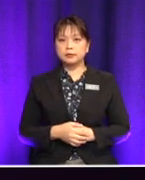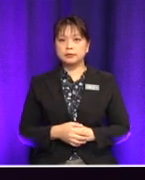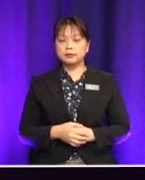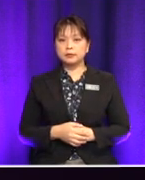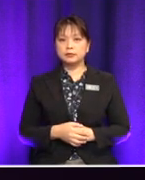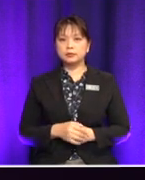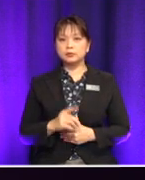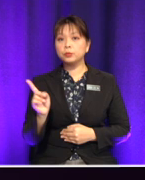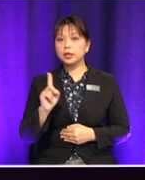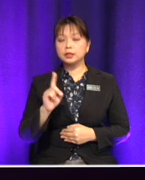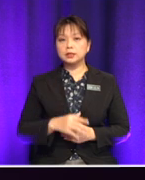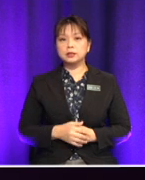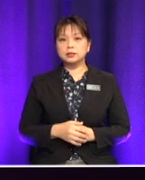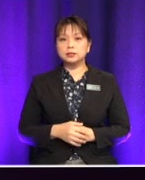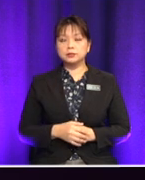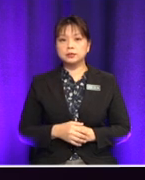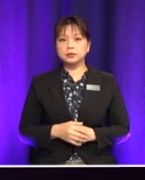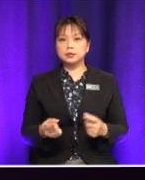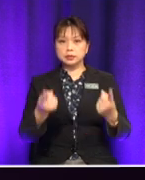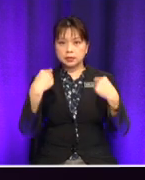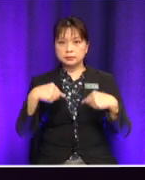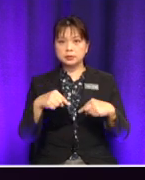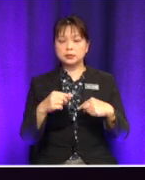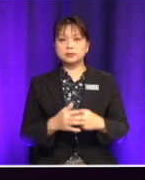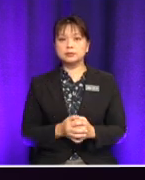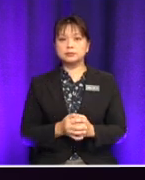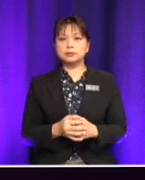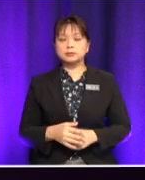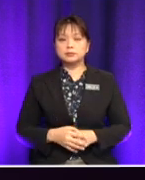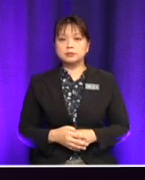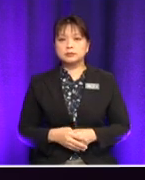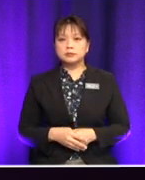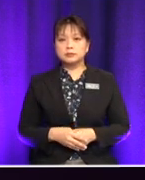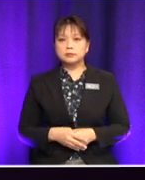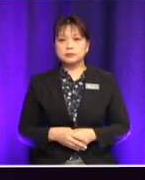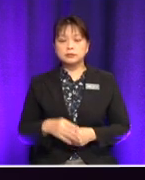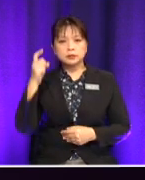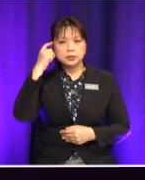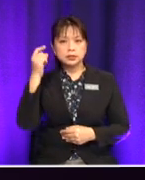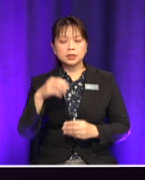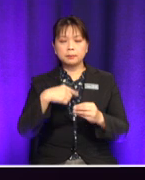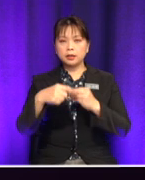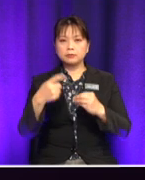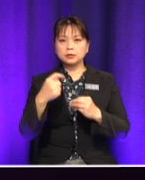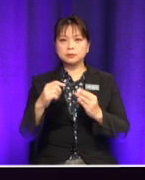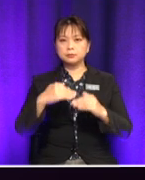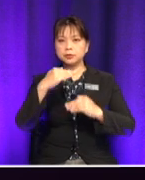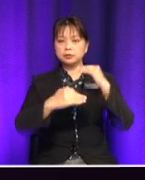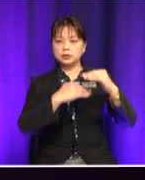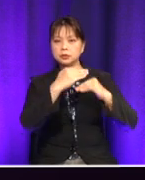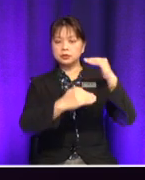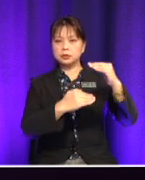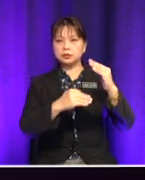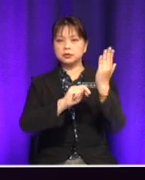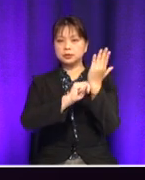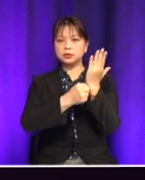Exactly. And when it comes down, it's not only the trees that it harms. Think about the buildings and the ancient ruins. We should